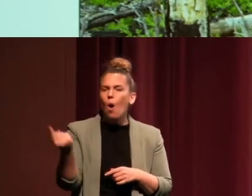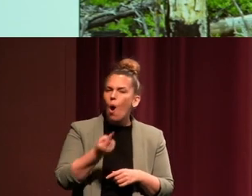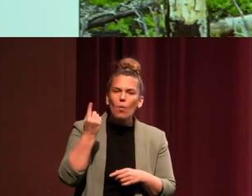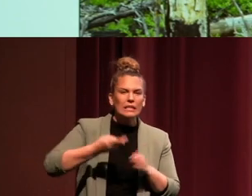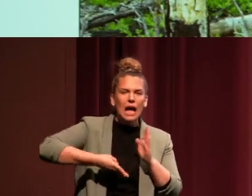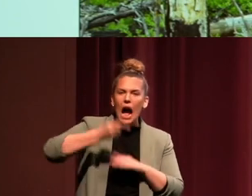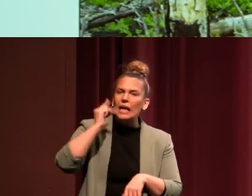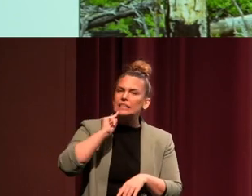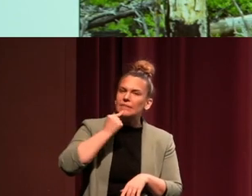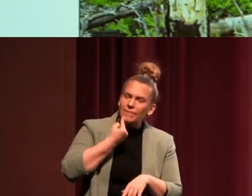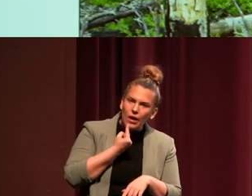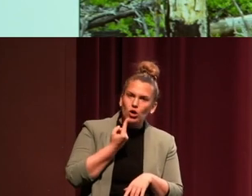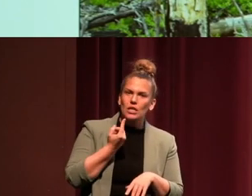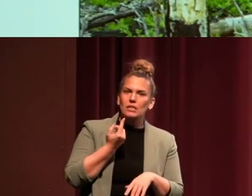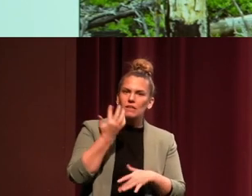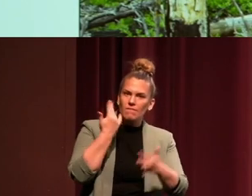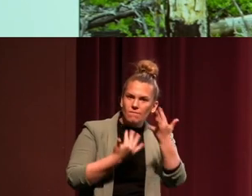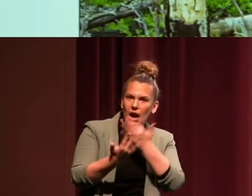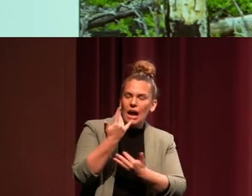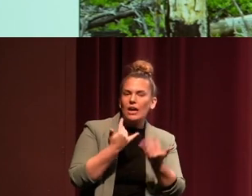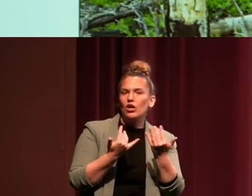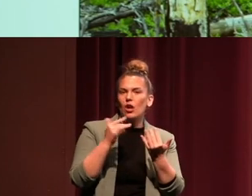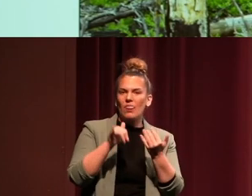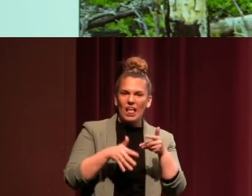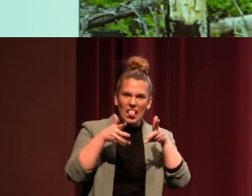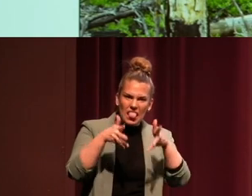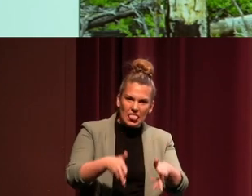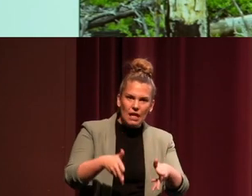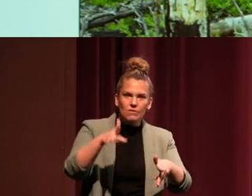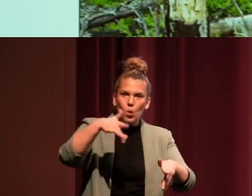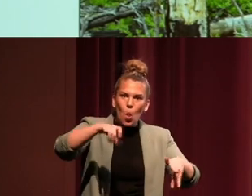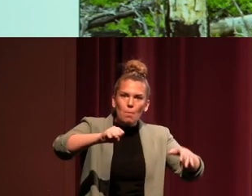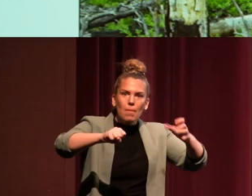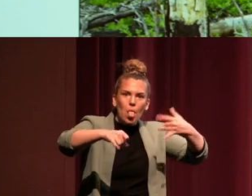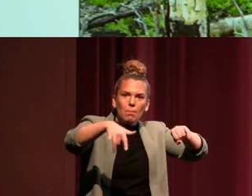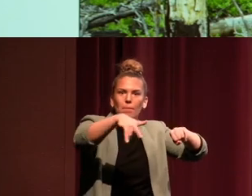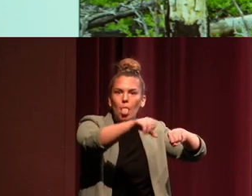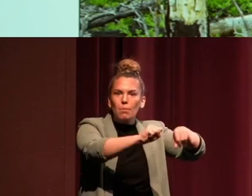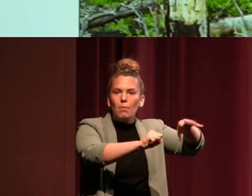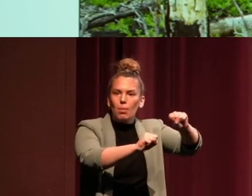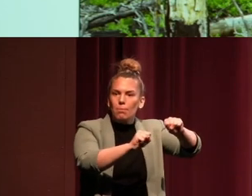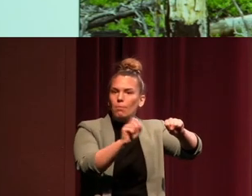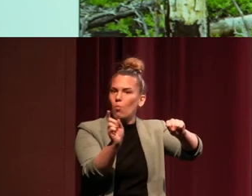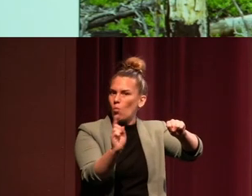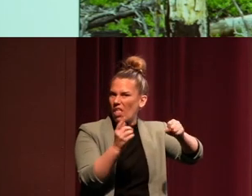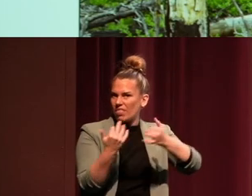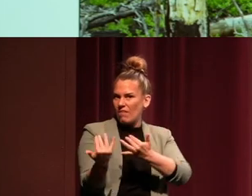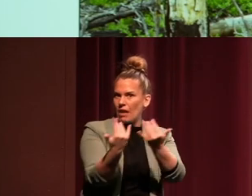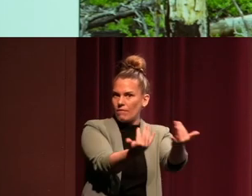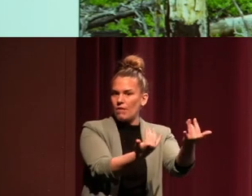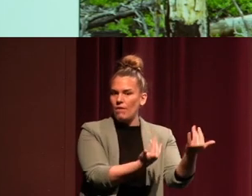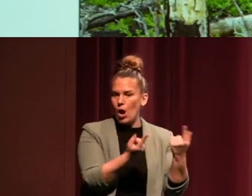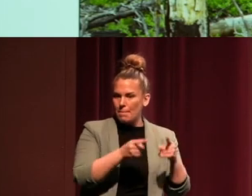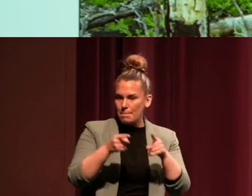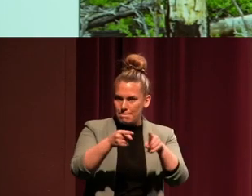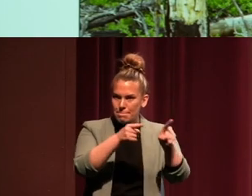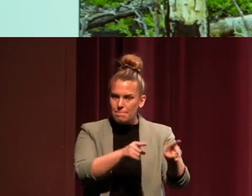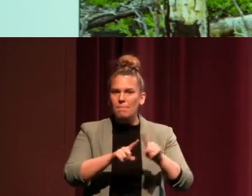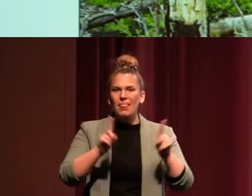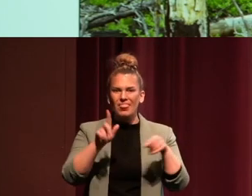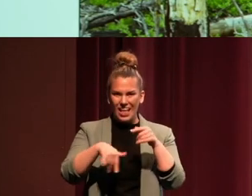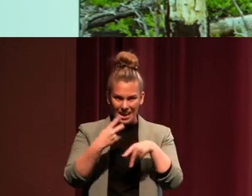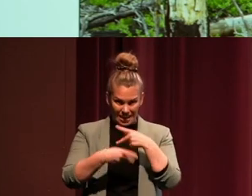fire that burned through those dense forests and left patches of high severity fire. But this type of forest fire has